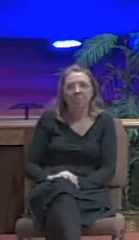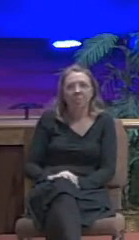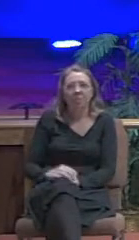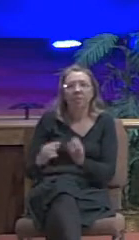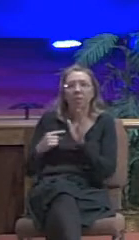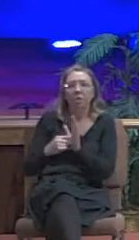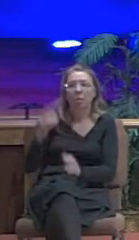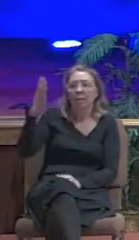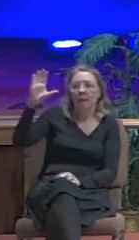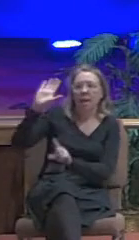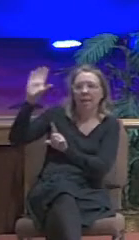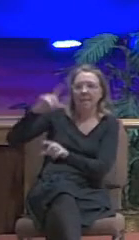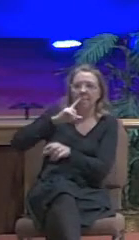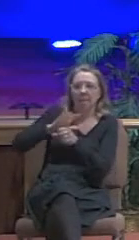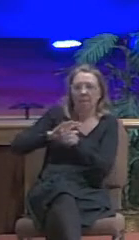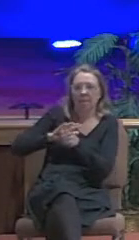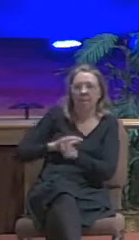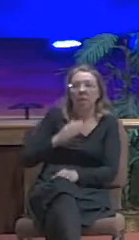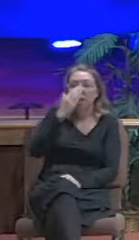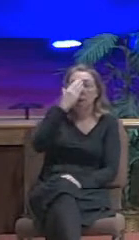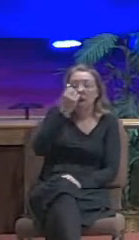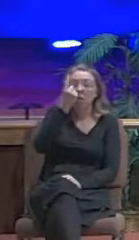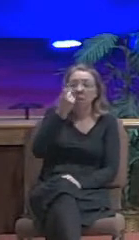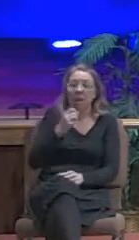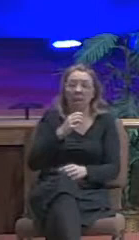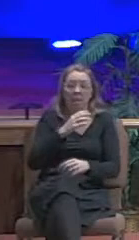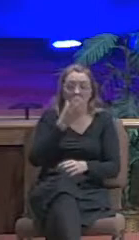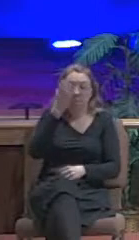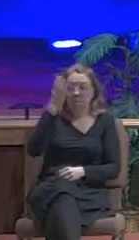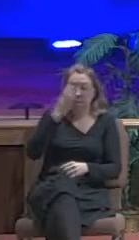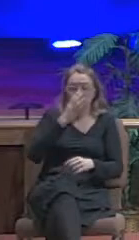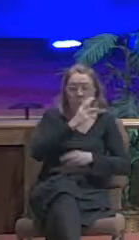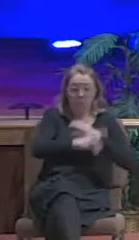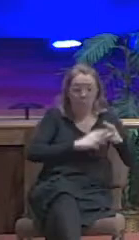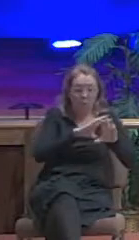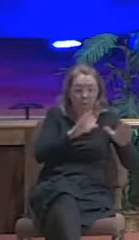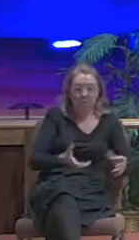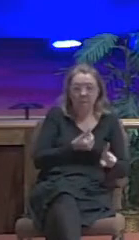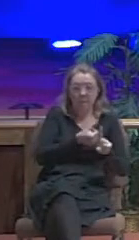The reason the world has a problem with Christianity is because we're fakey-dakey.